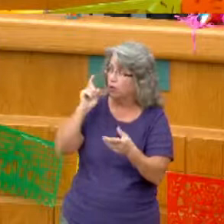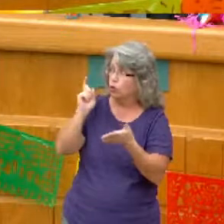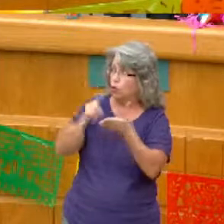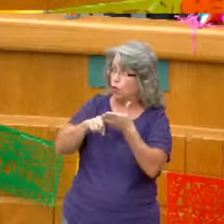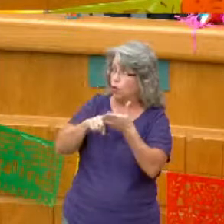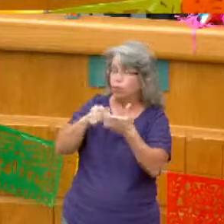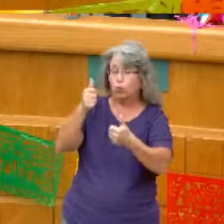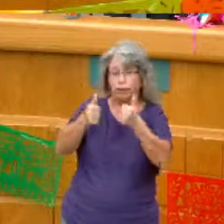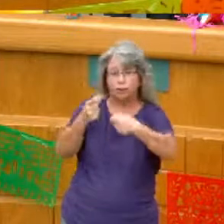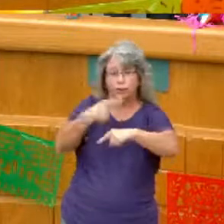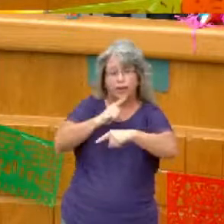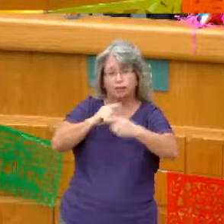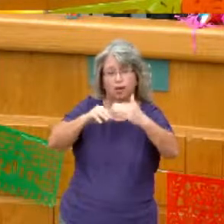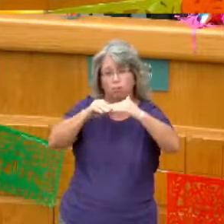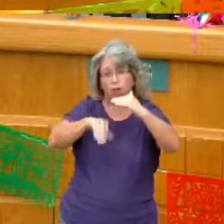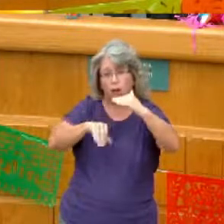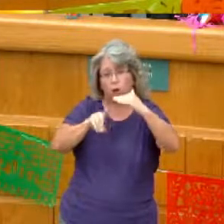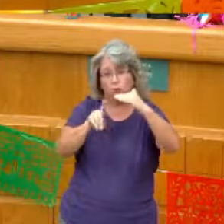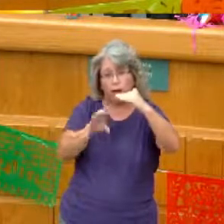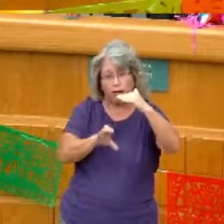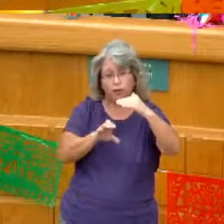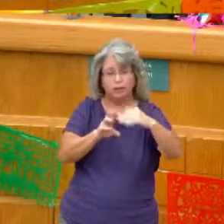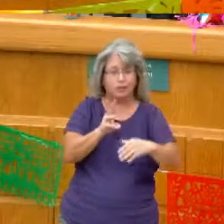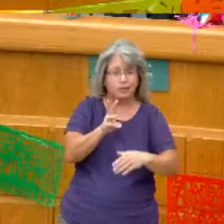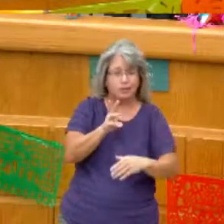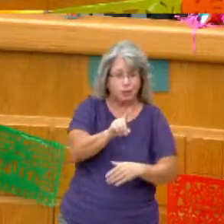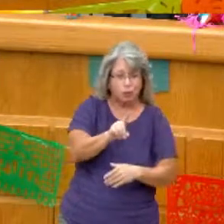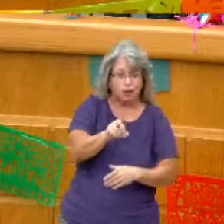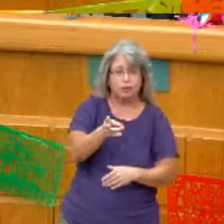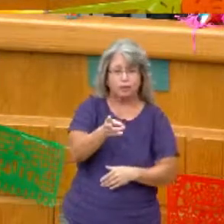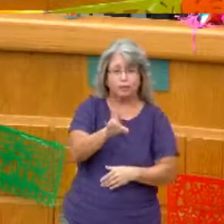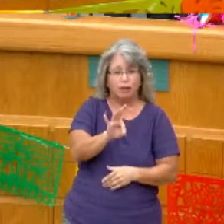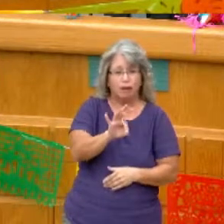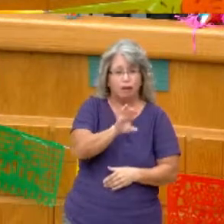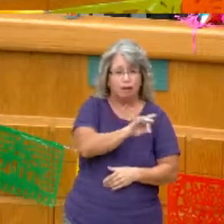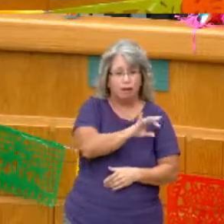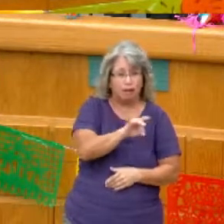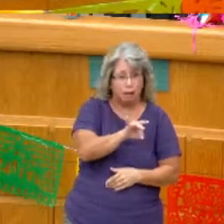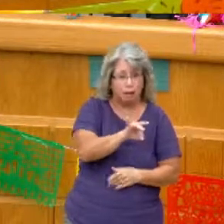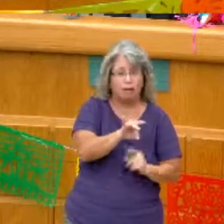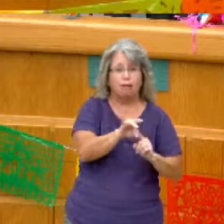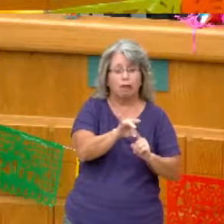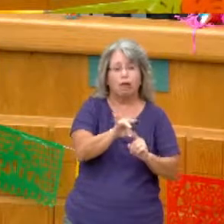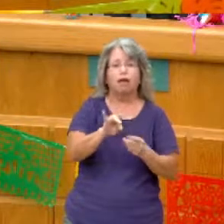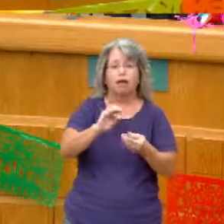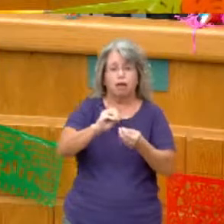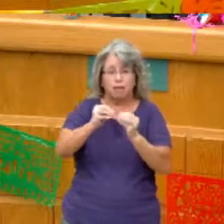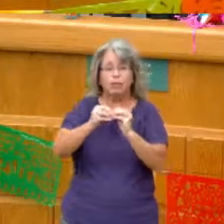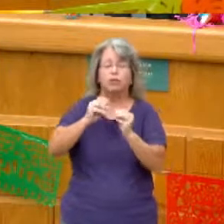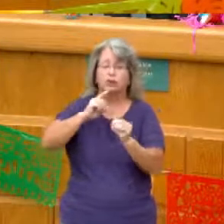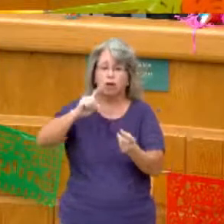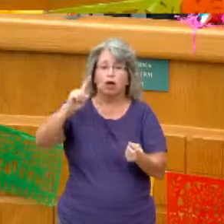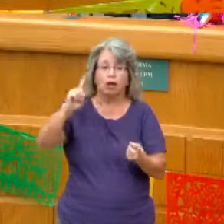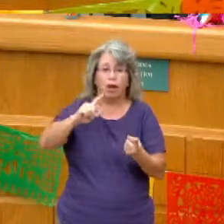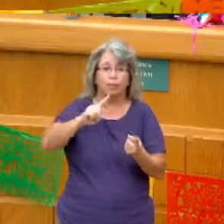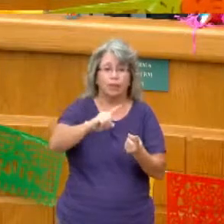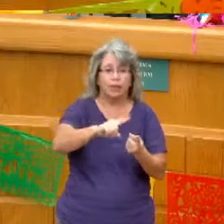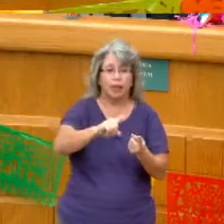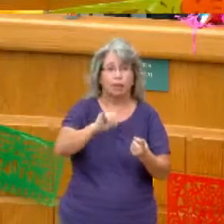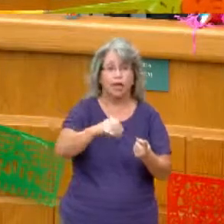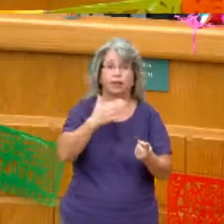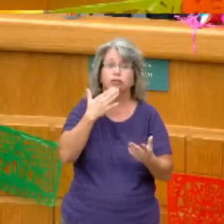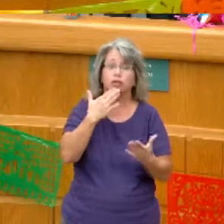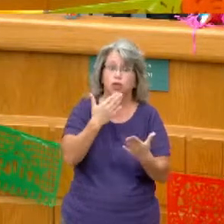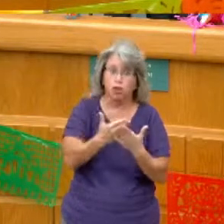seeing 61, 9, and 88 cases. So the numbers are definitely coming down. That's a really good trend,